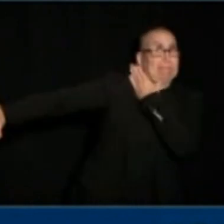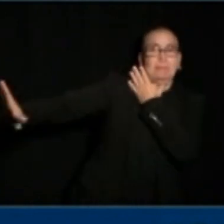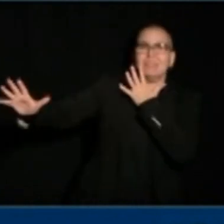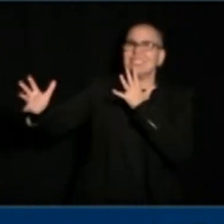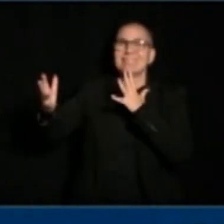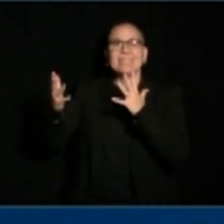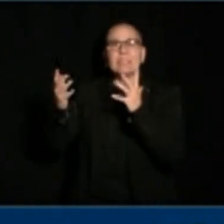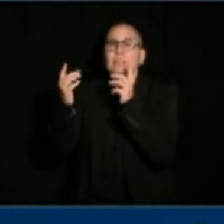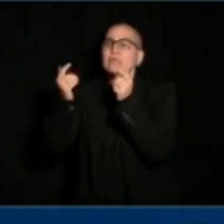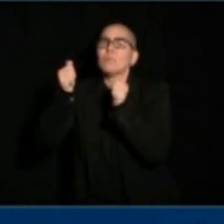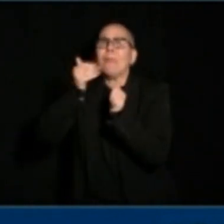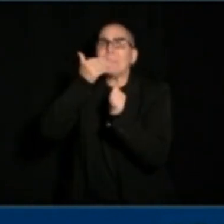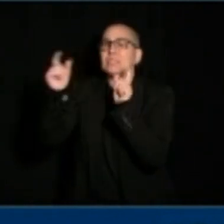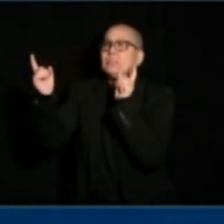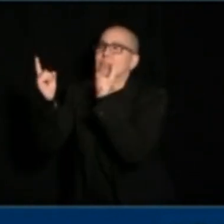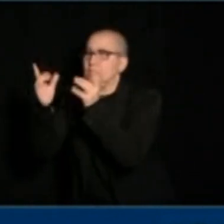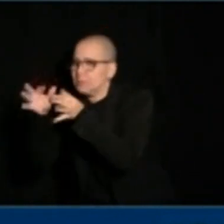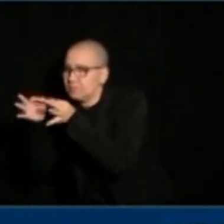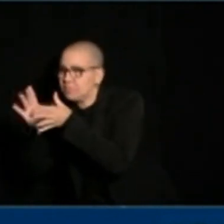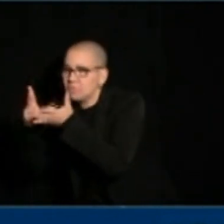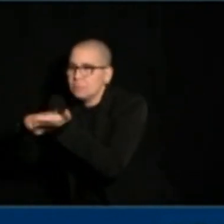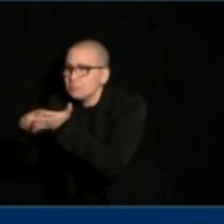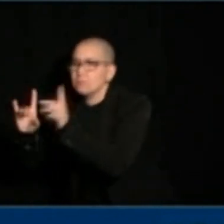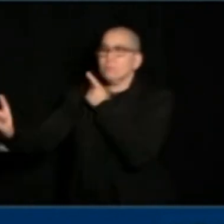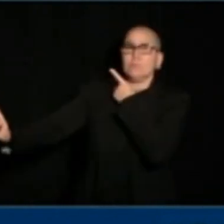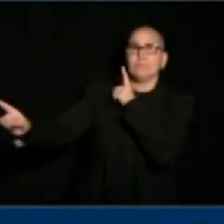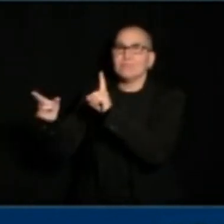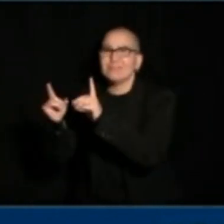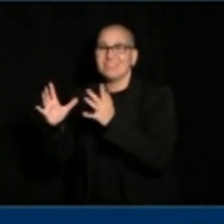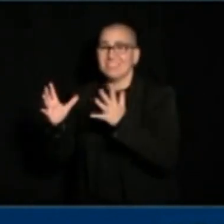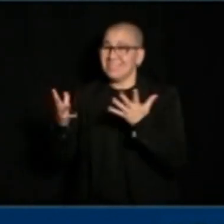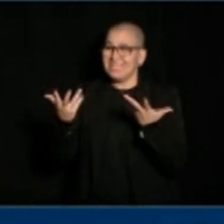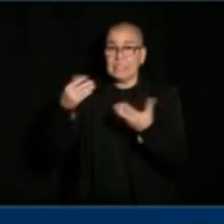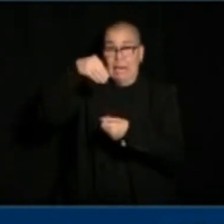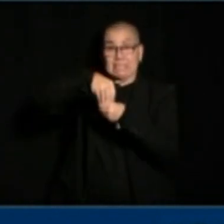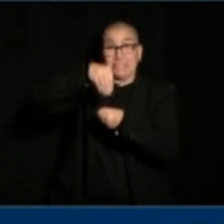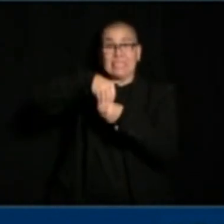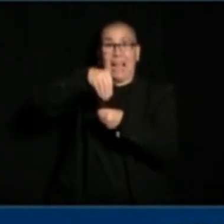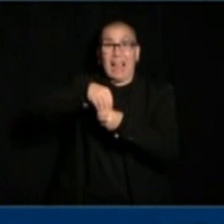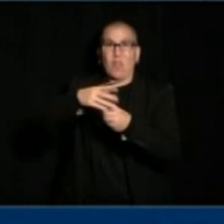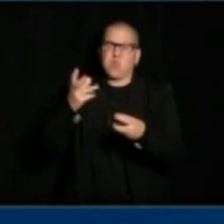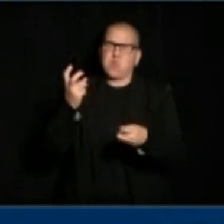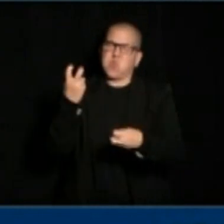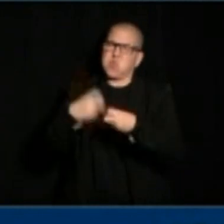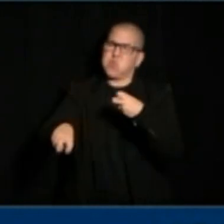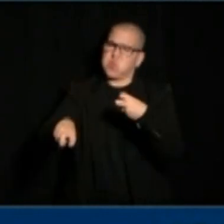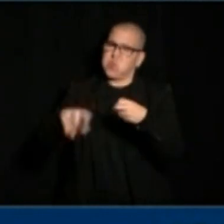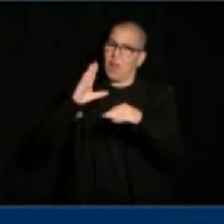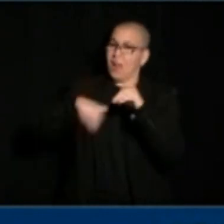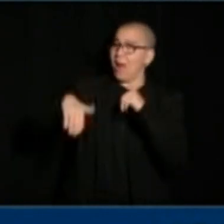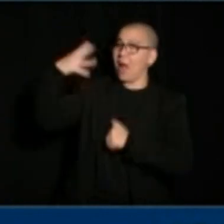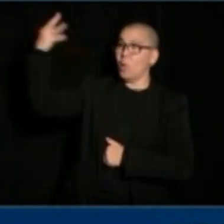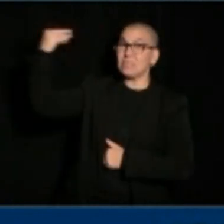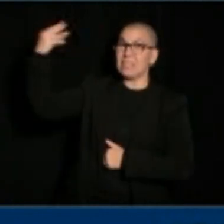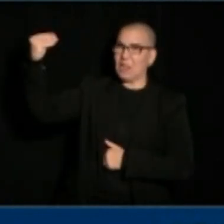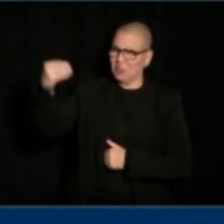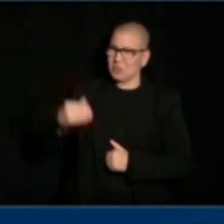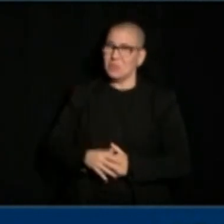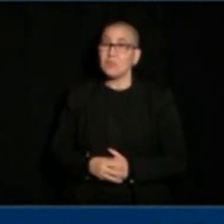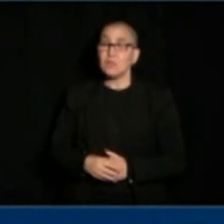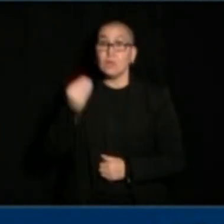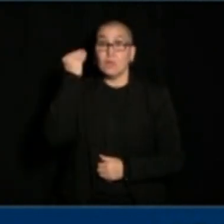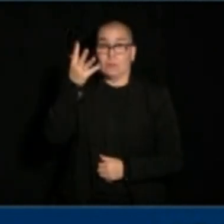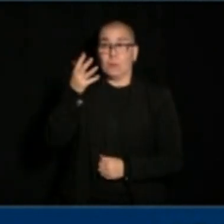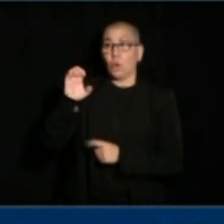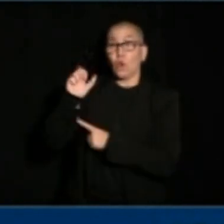what we figured out. We also know now that indoors is far more risky than outdoors. We started to understand that early, but once we